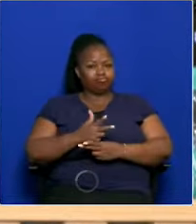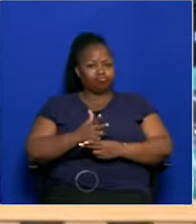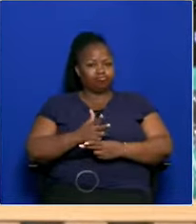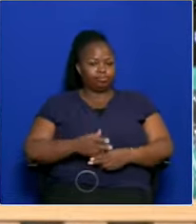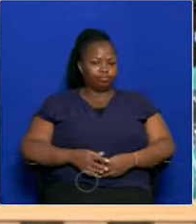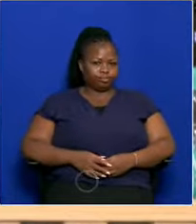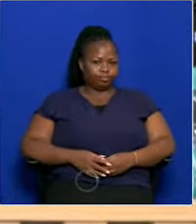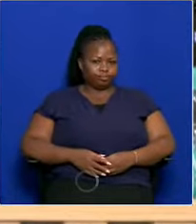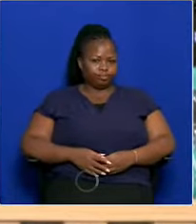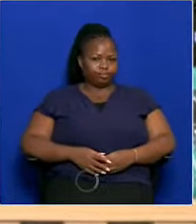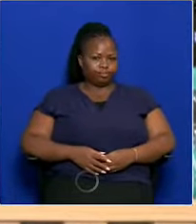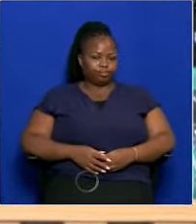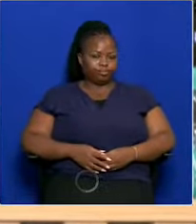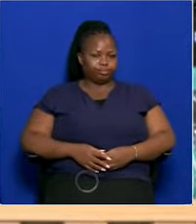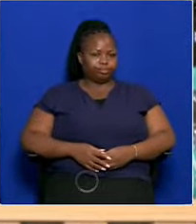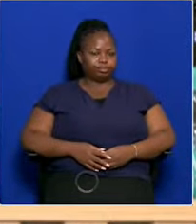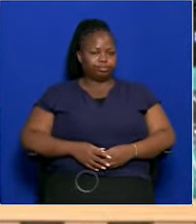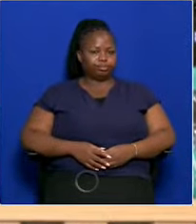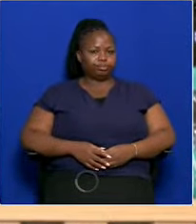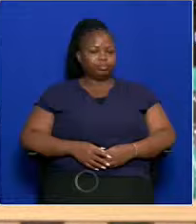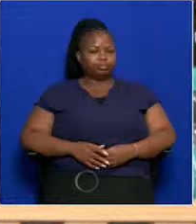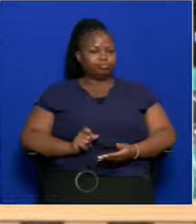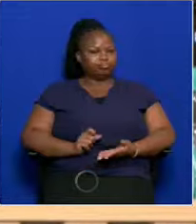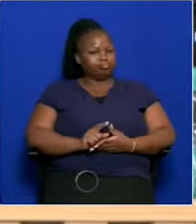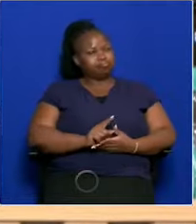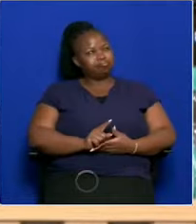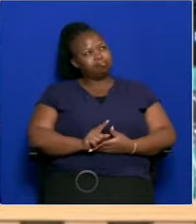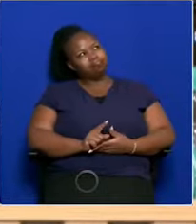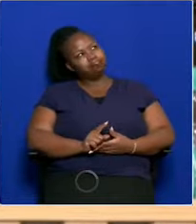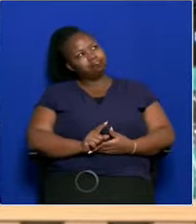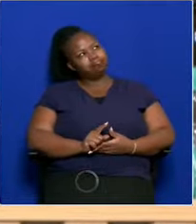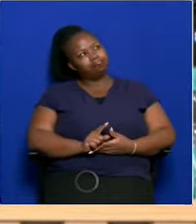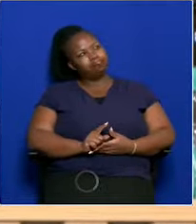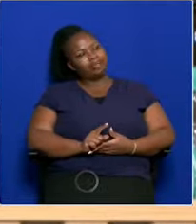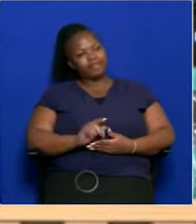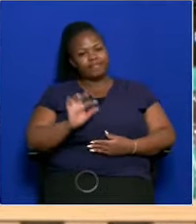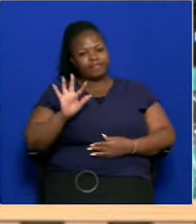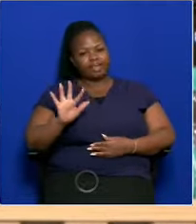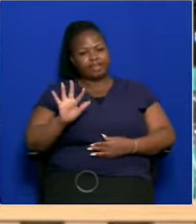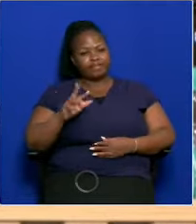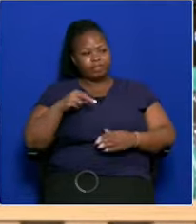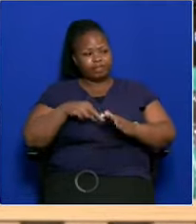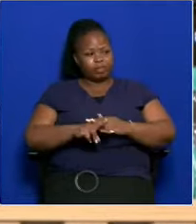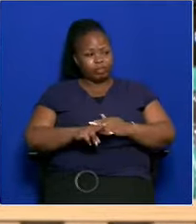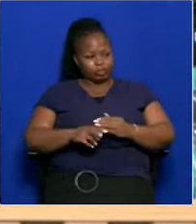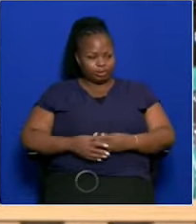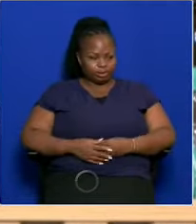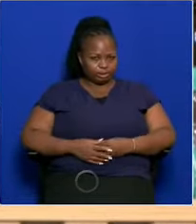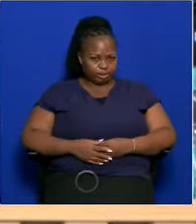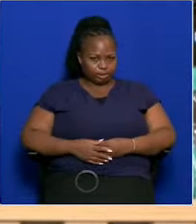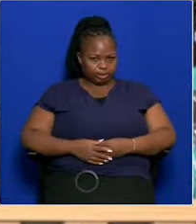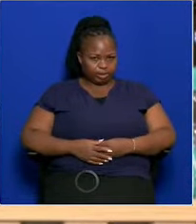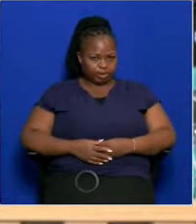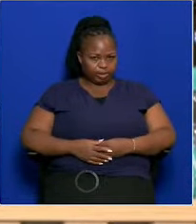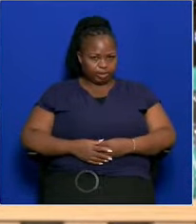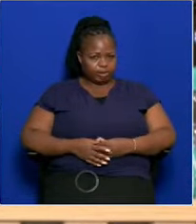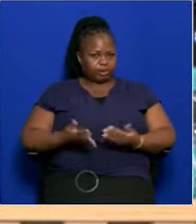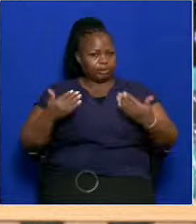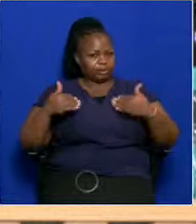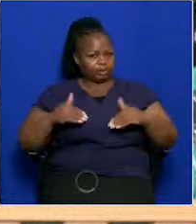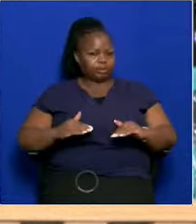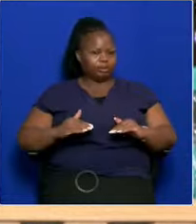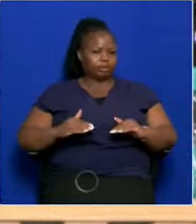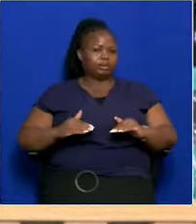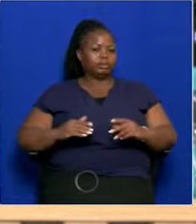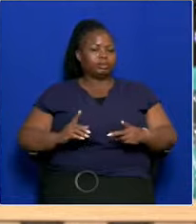So he sends you about 5 videos, and that's followed by still